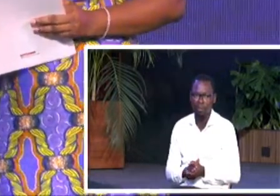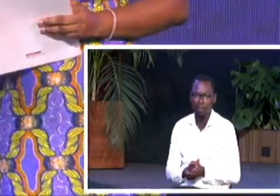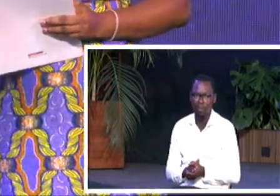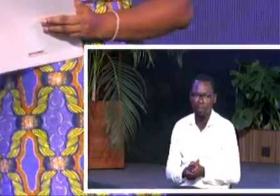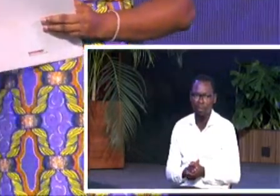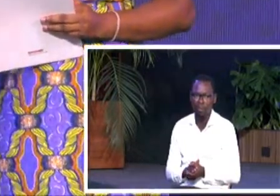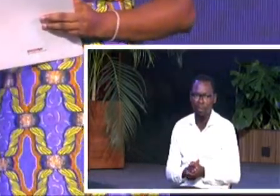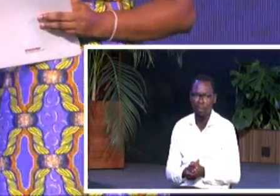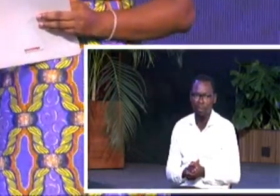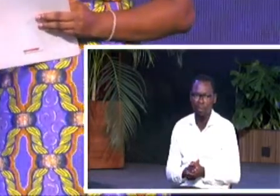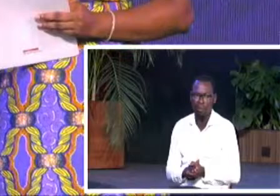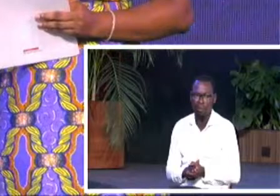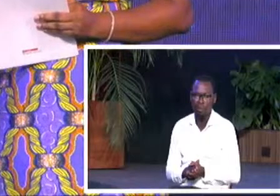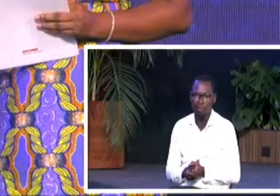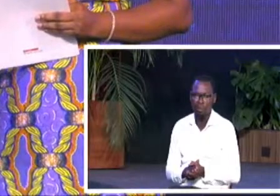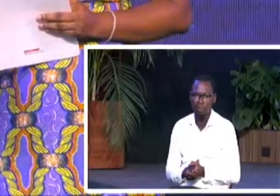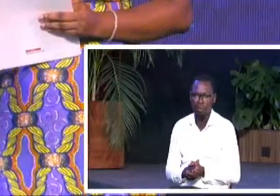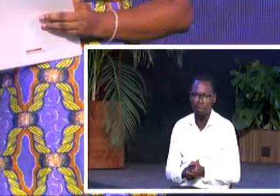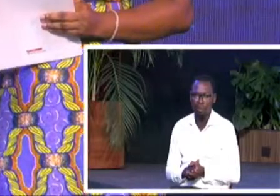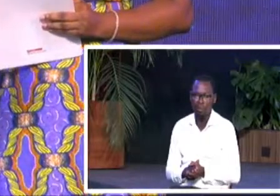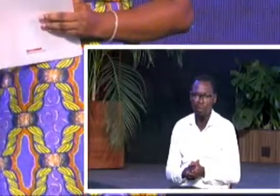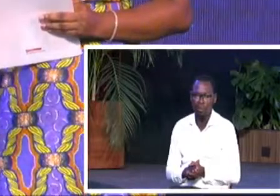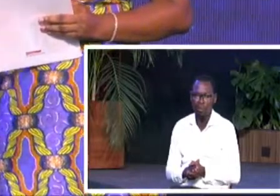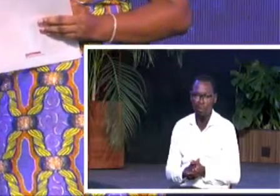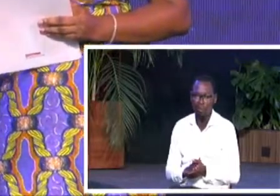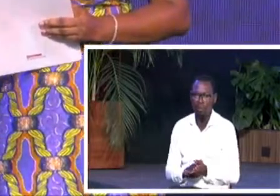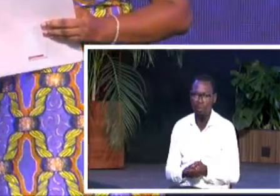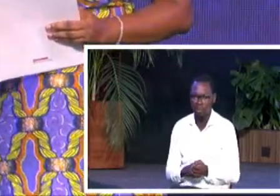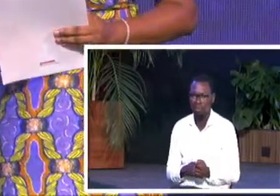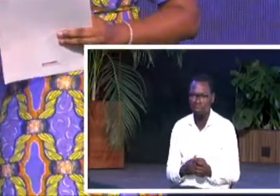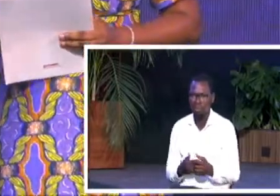The fruits have not yet come. When they come, I'll take a picture and show it to you.